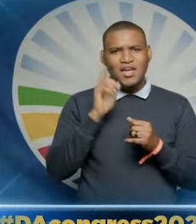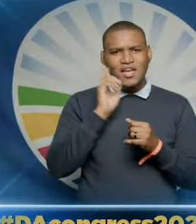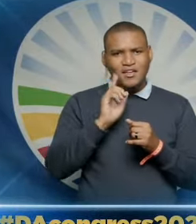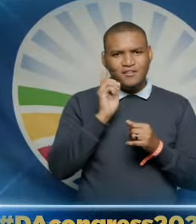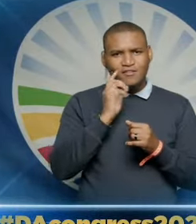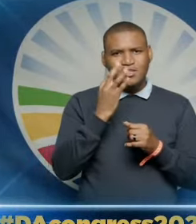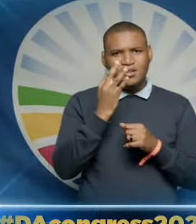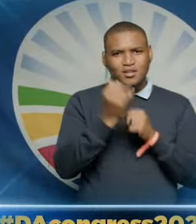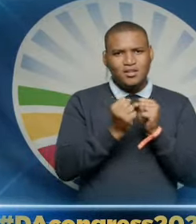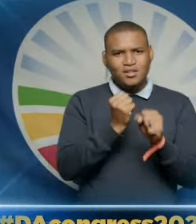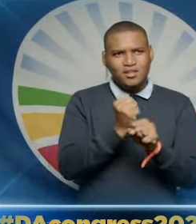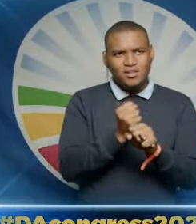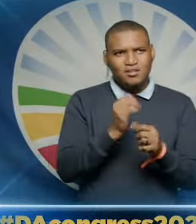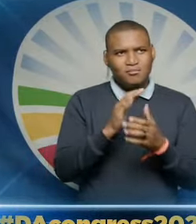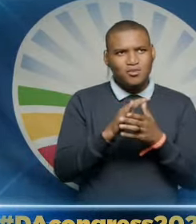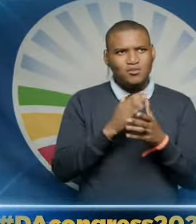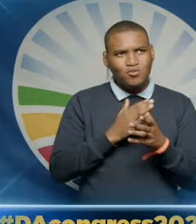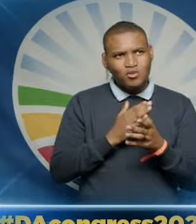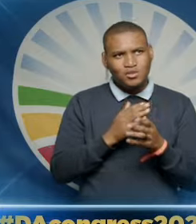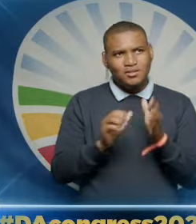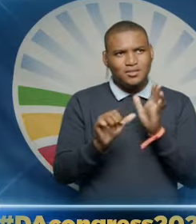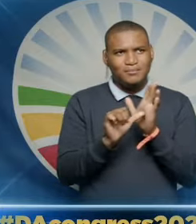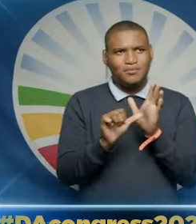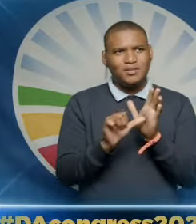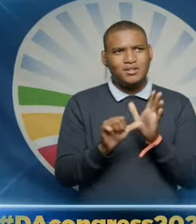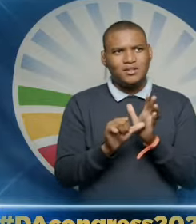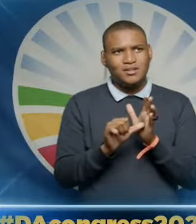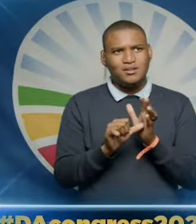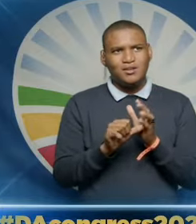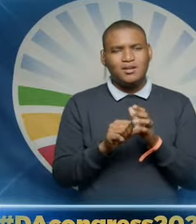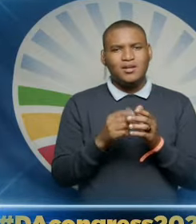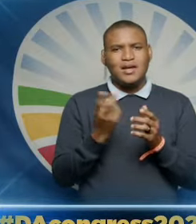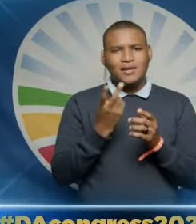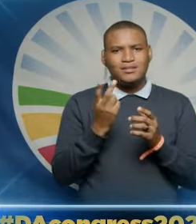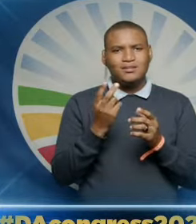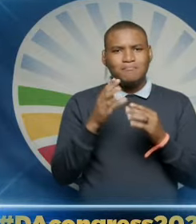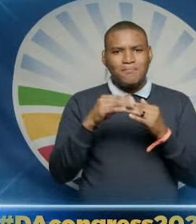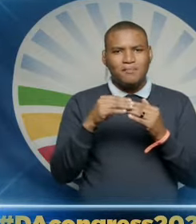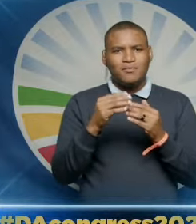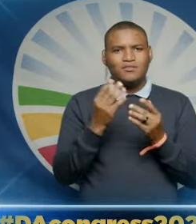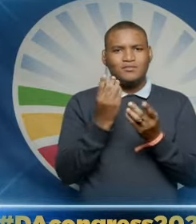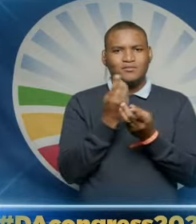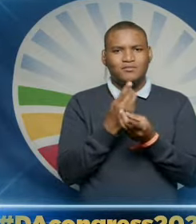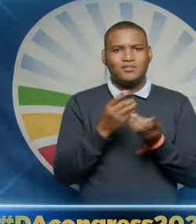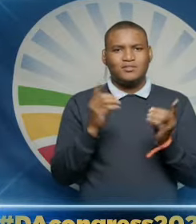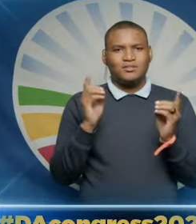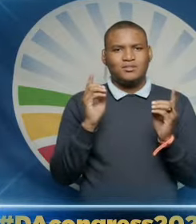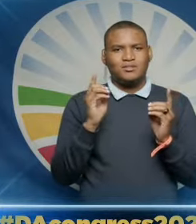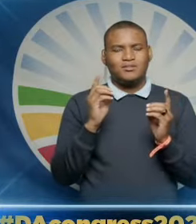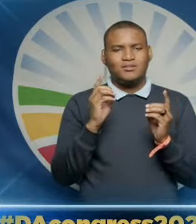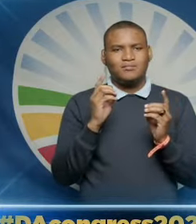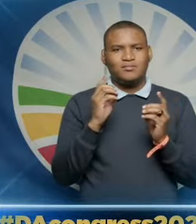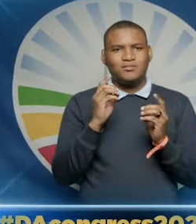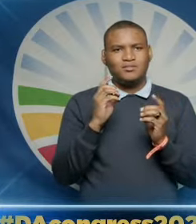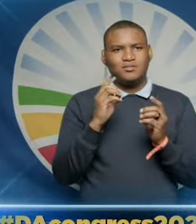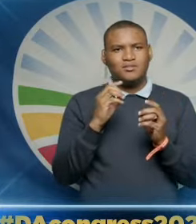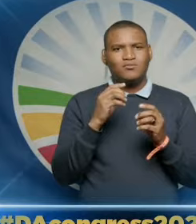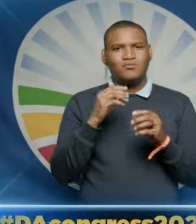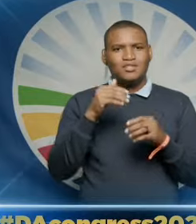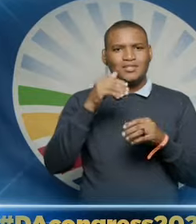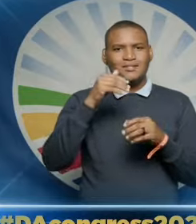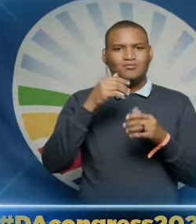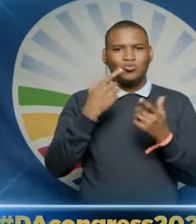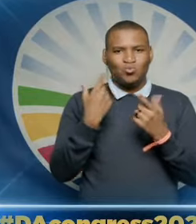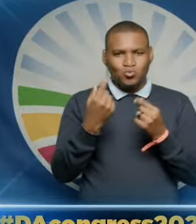years. The reason for that is because it's important as Democrats that we exercise internal democracy in our